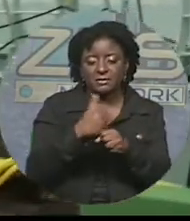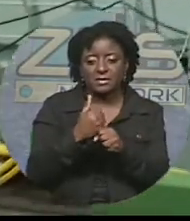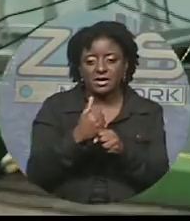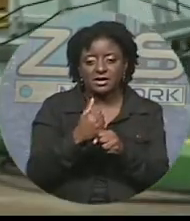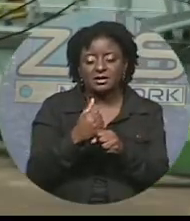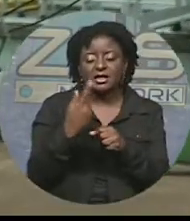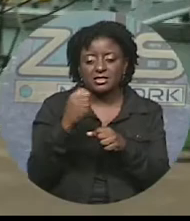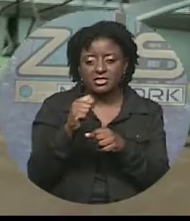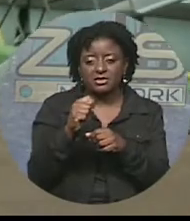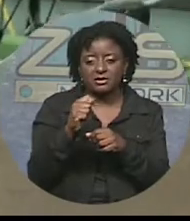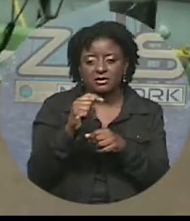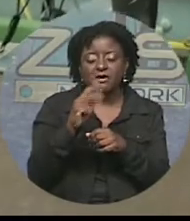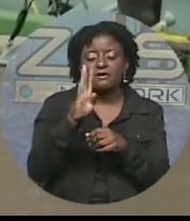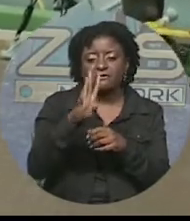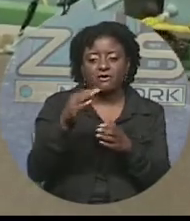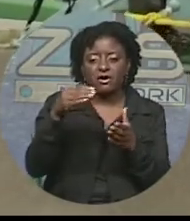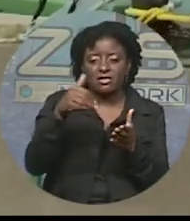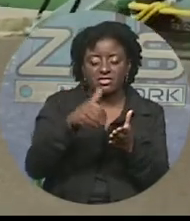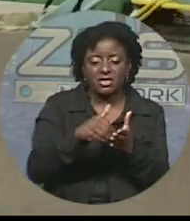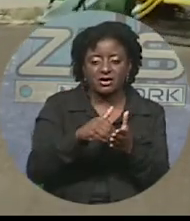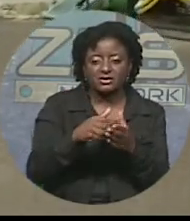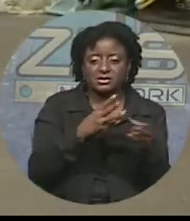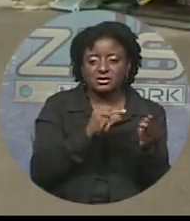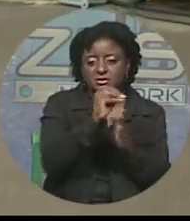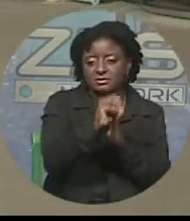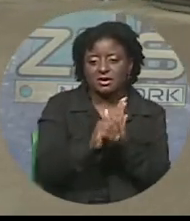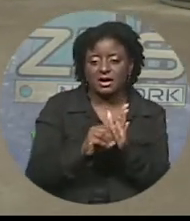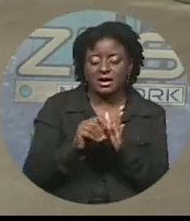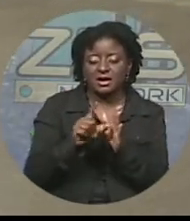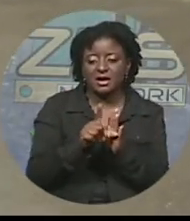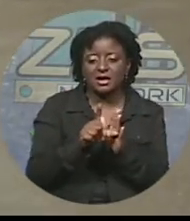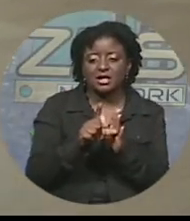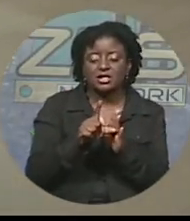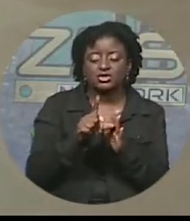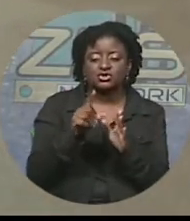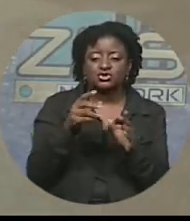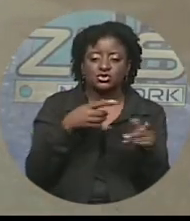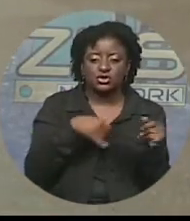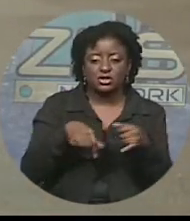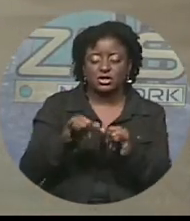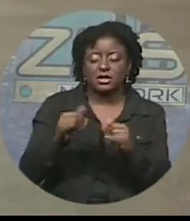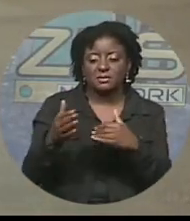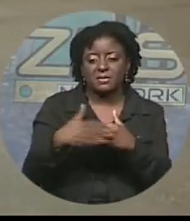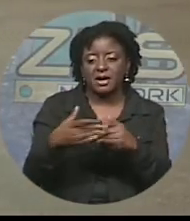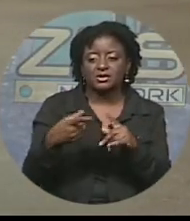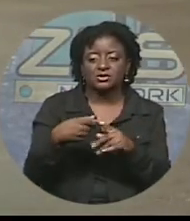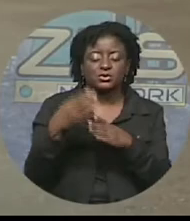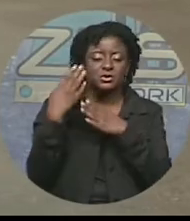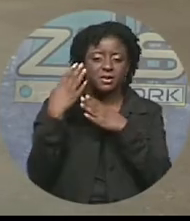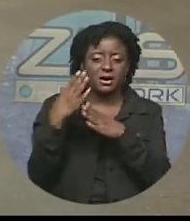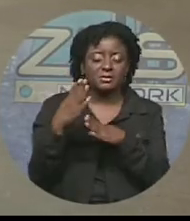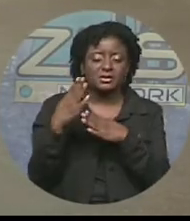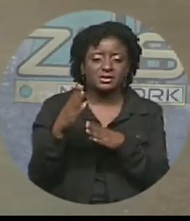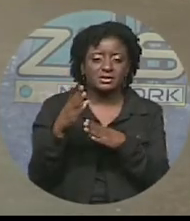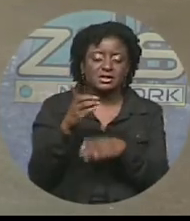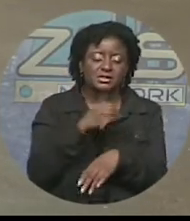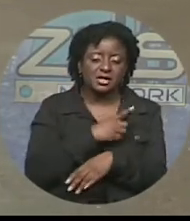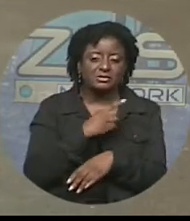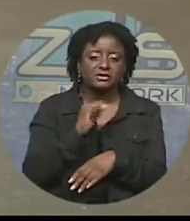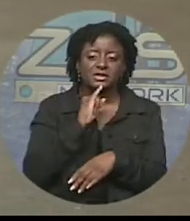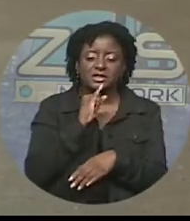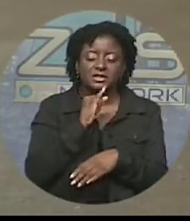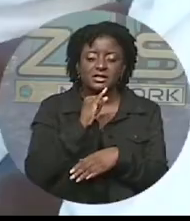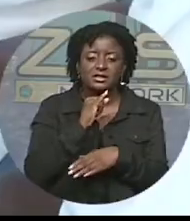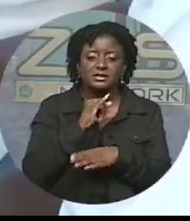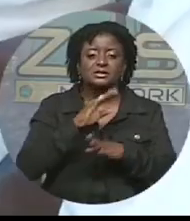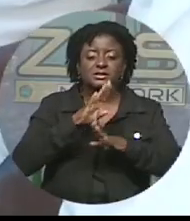almost 4,000-mile journey back to the Bahamas. Darville says he's pleased with the vessel's operational capabilities.